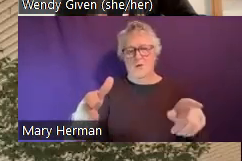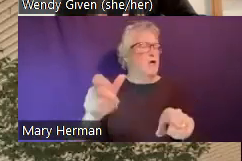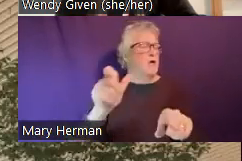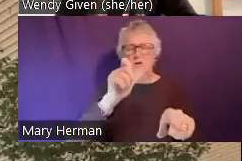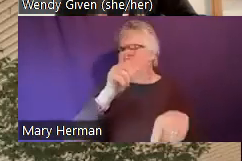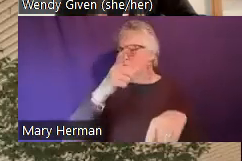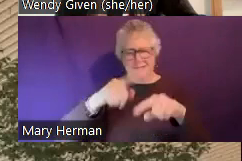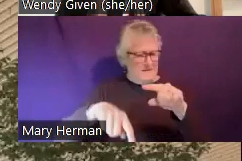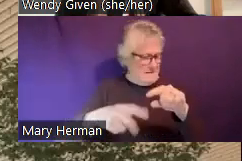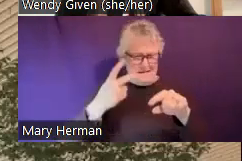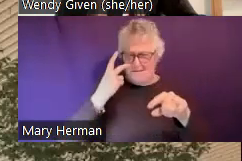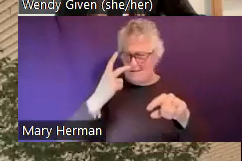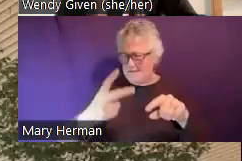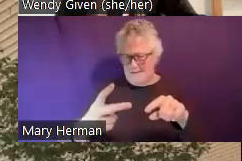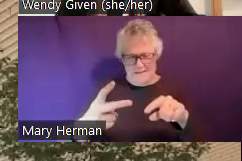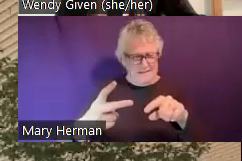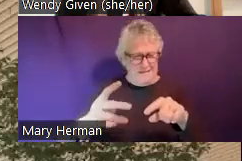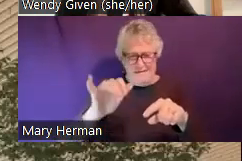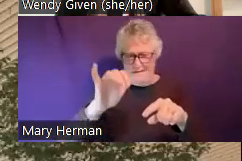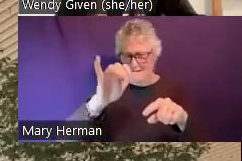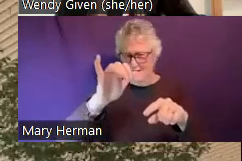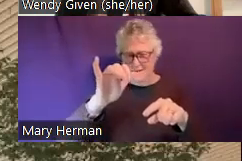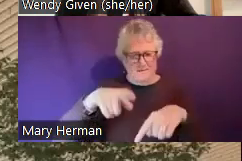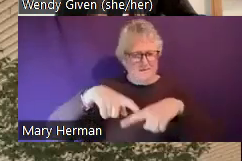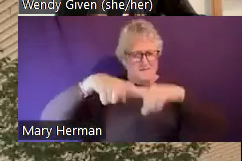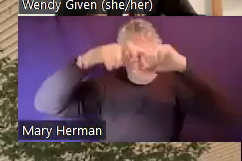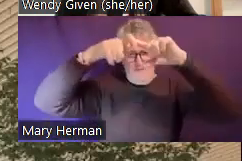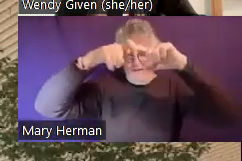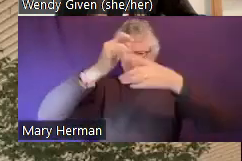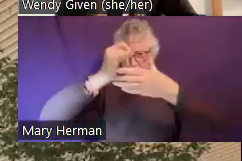point. This is pre-security.